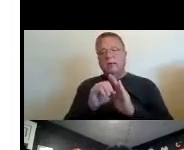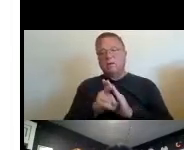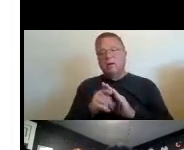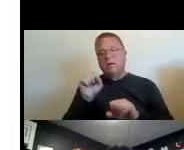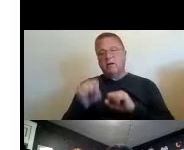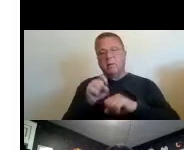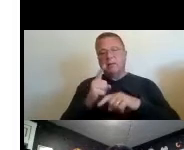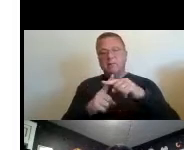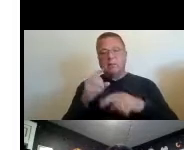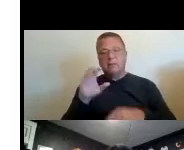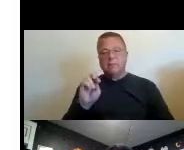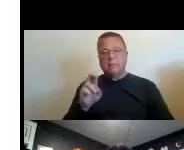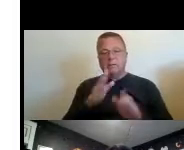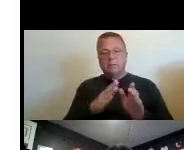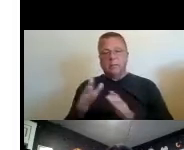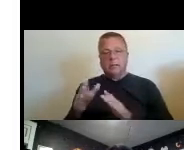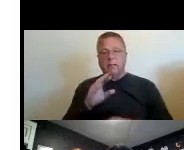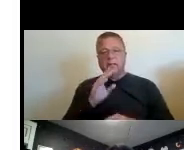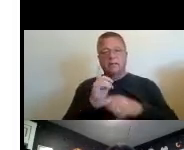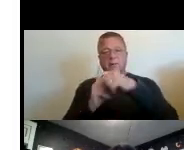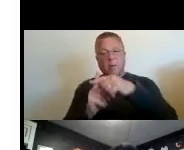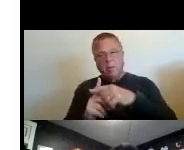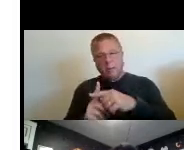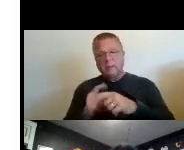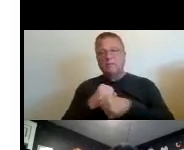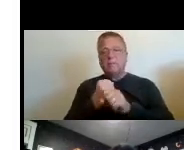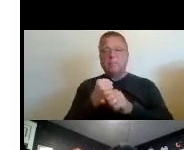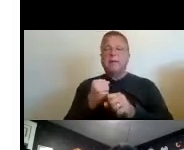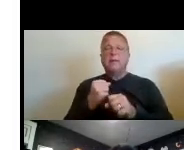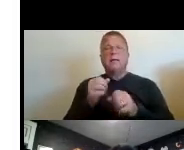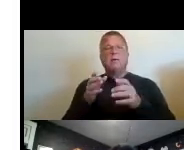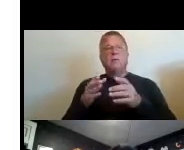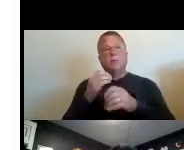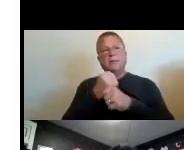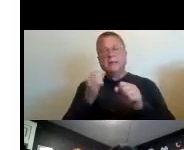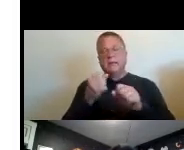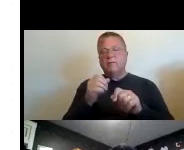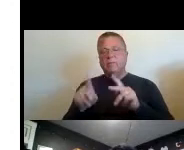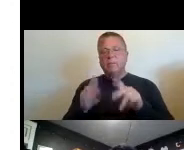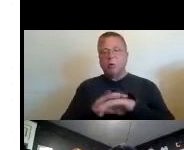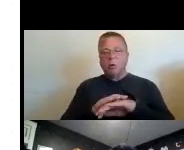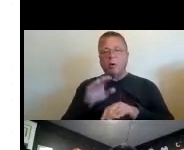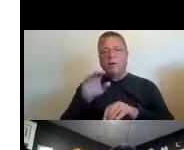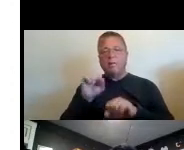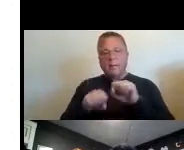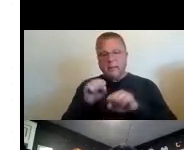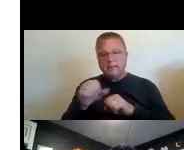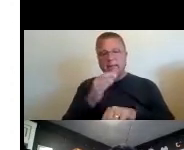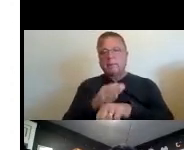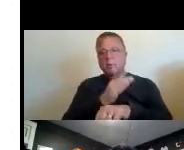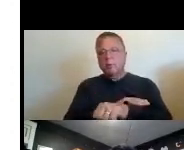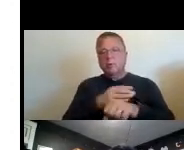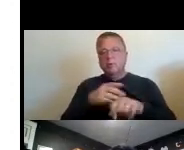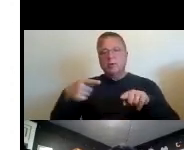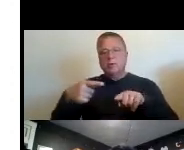plan, the benefits from making our roadways safer for people on bikes and improving crossings with better crosswalks, which we're going to talk